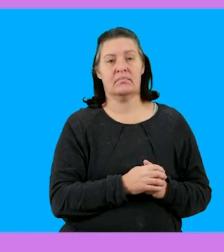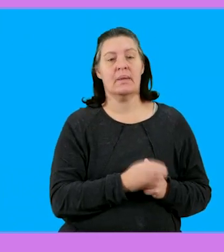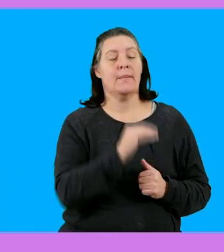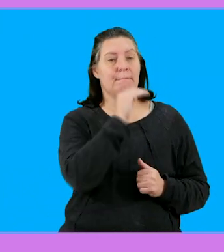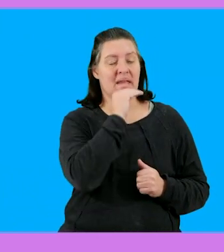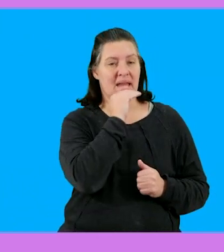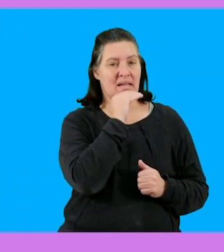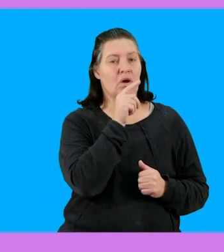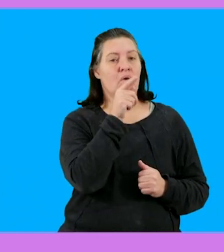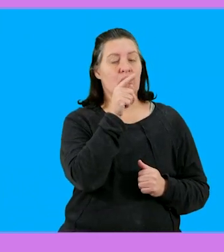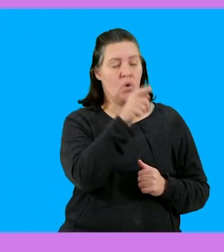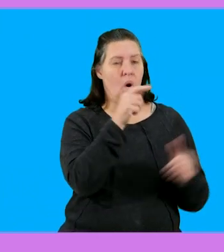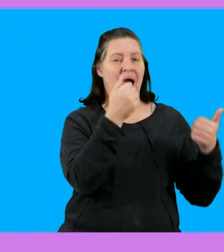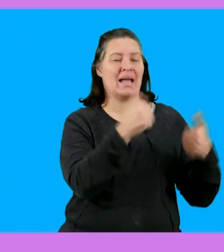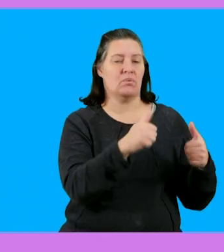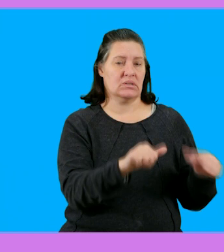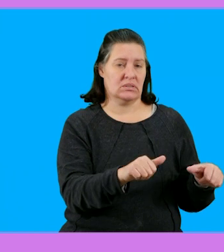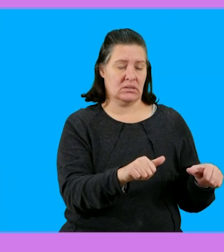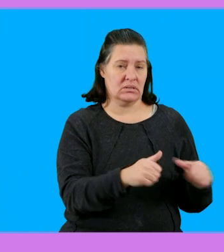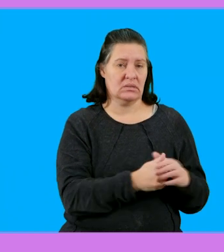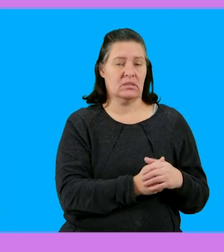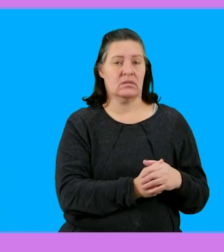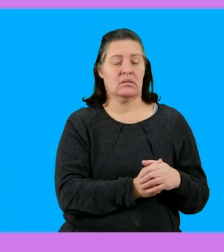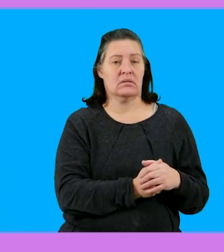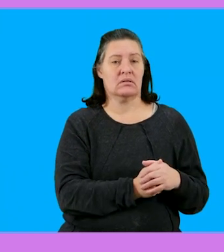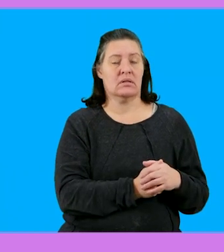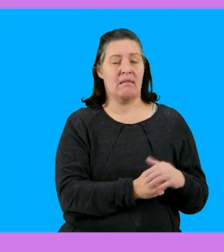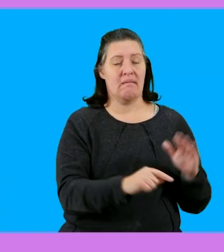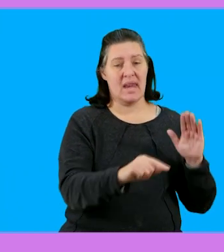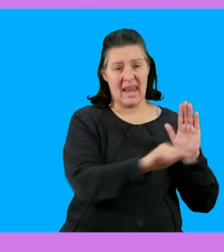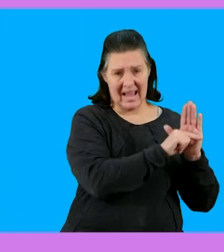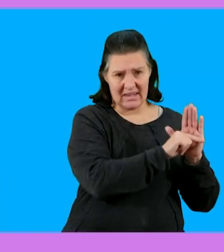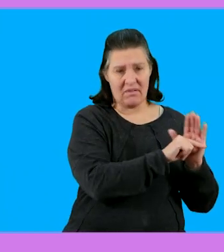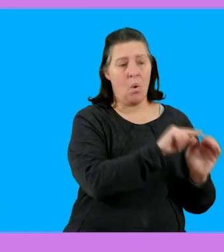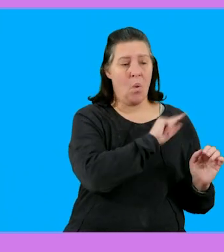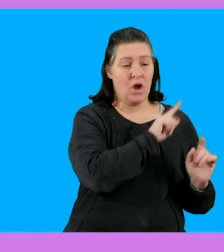that simply means that you owe the bank.